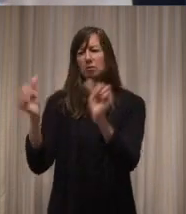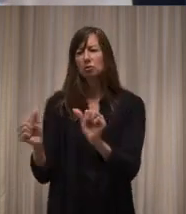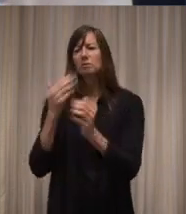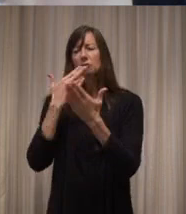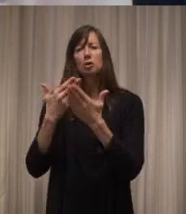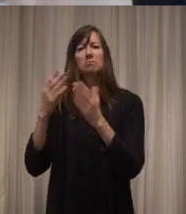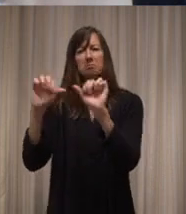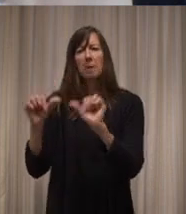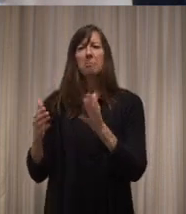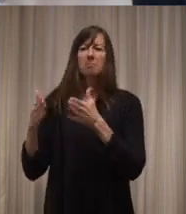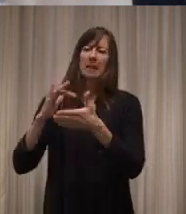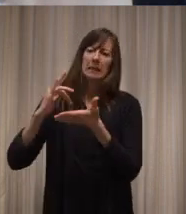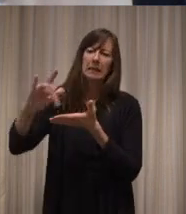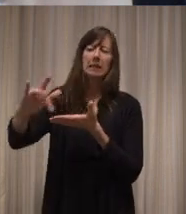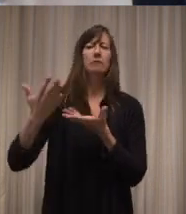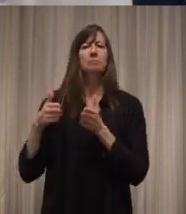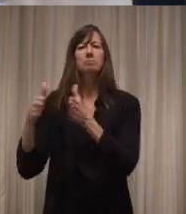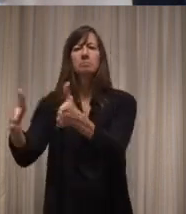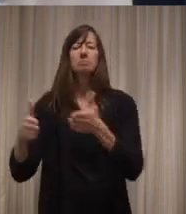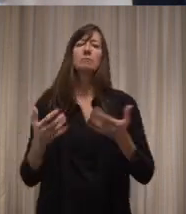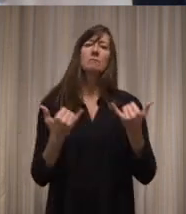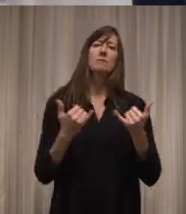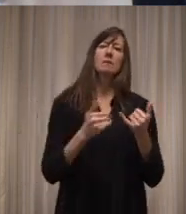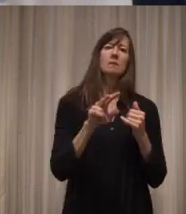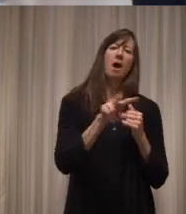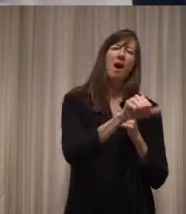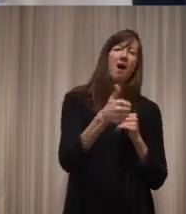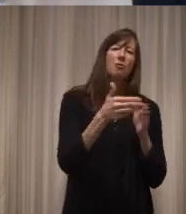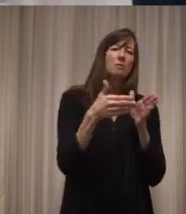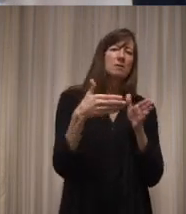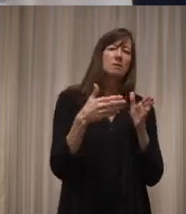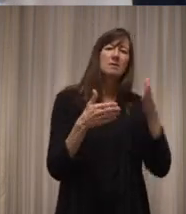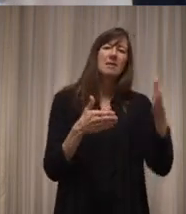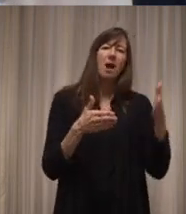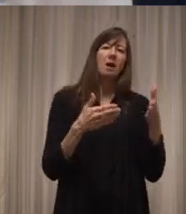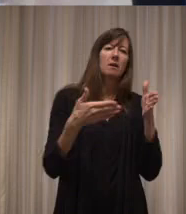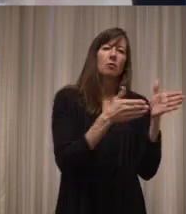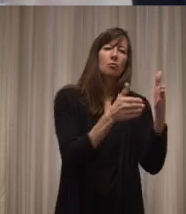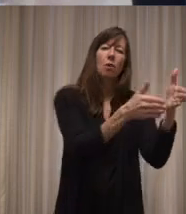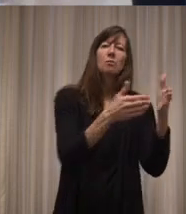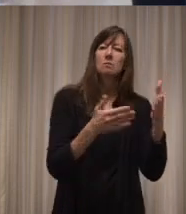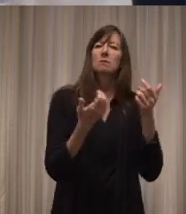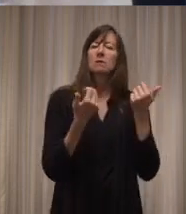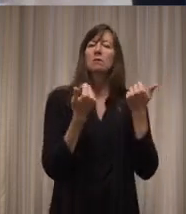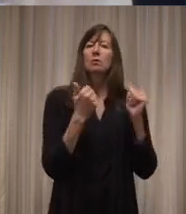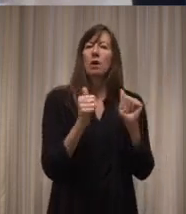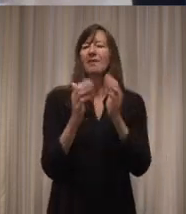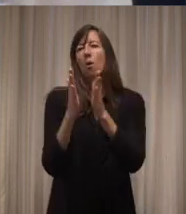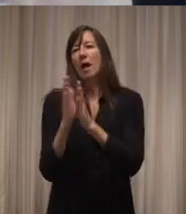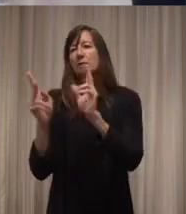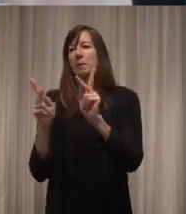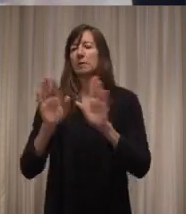in good shape, but we are still working on the secondary roads and ask folks once again to stay off of those